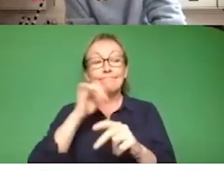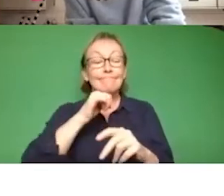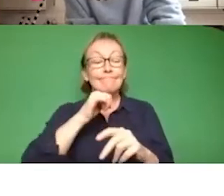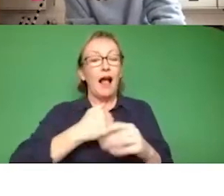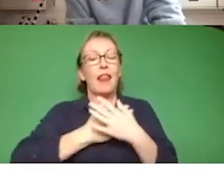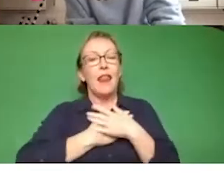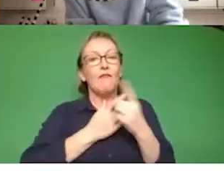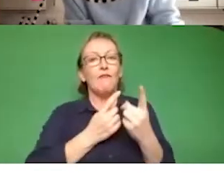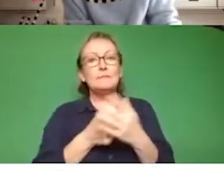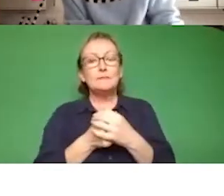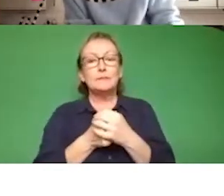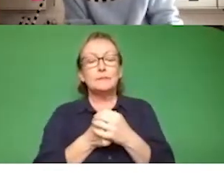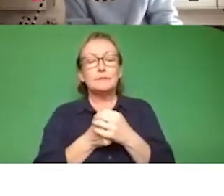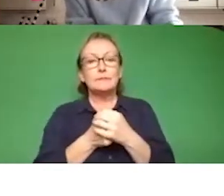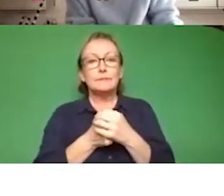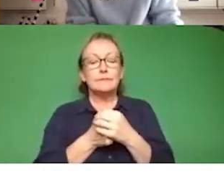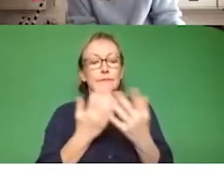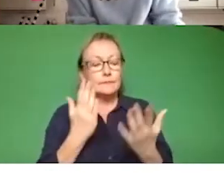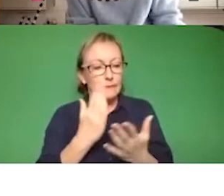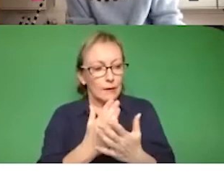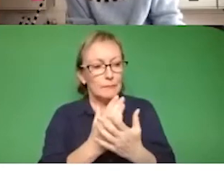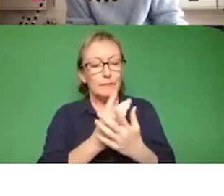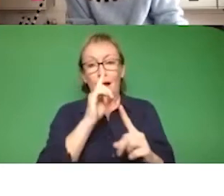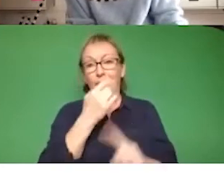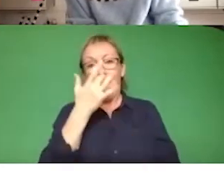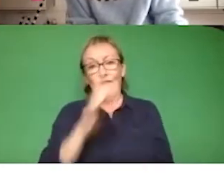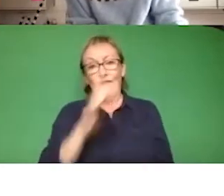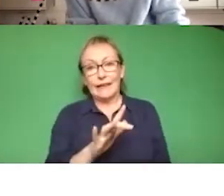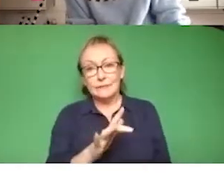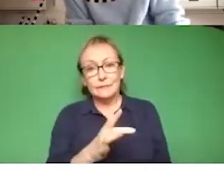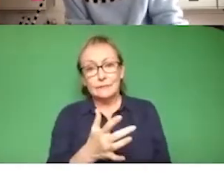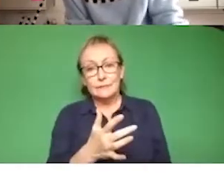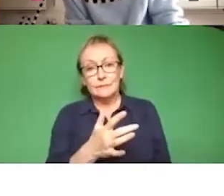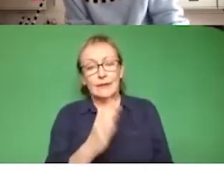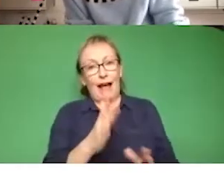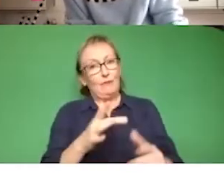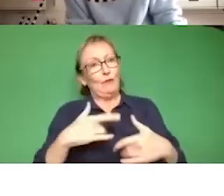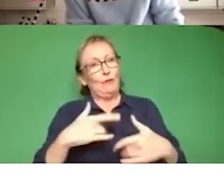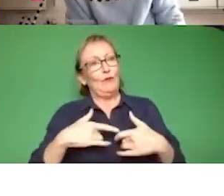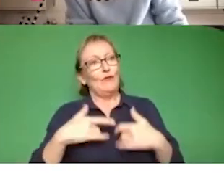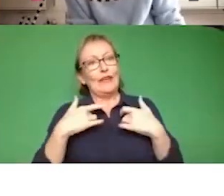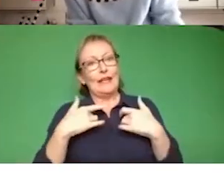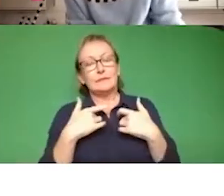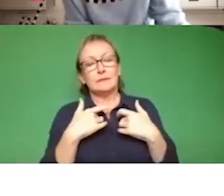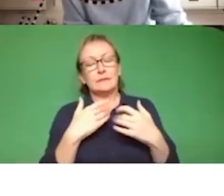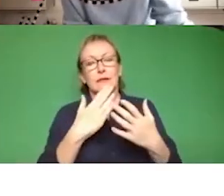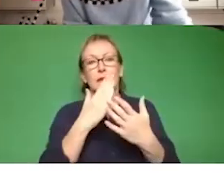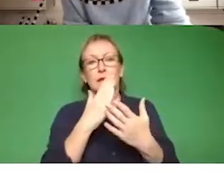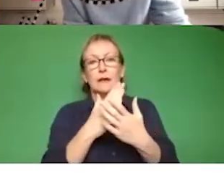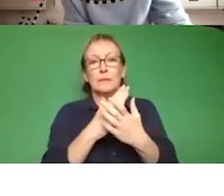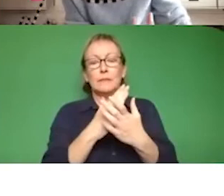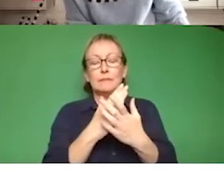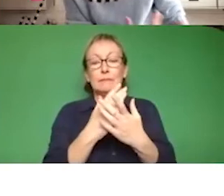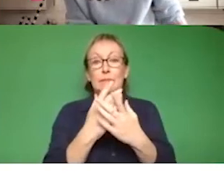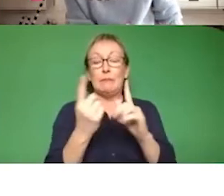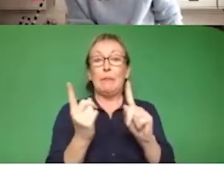think people do, you know. You can't fake it, you know. No. You feel it, and it does. I just do come back to